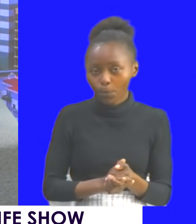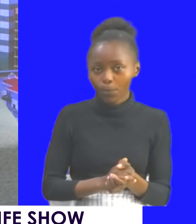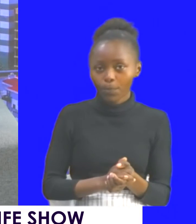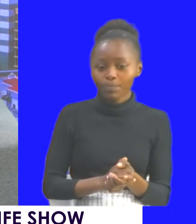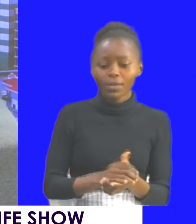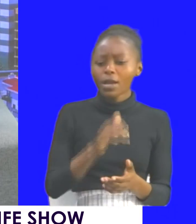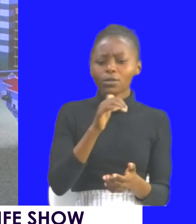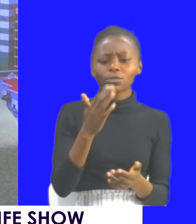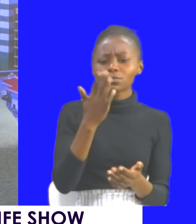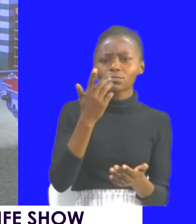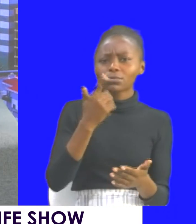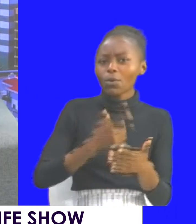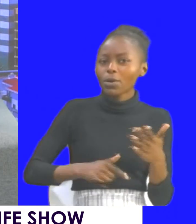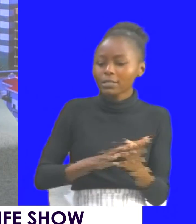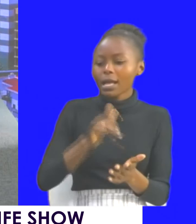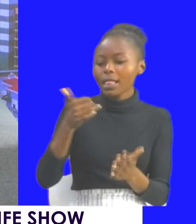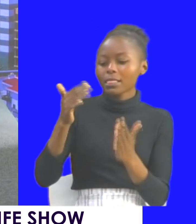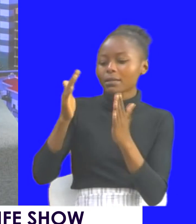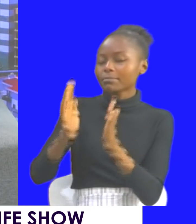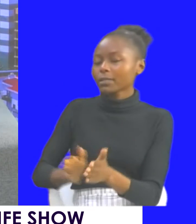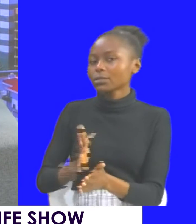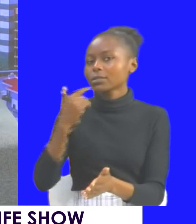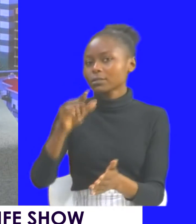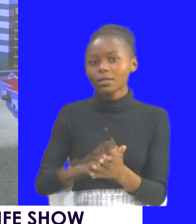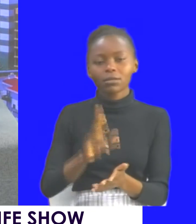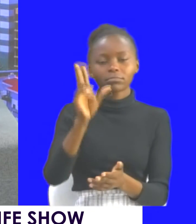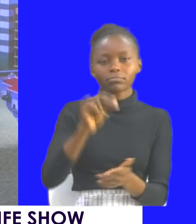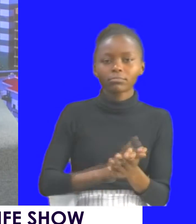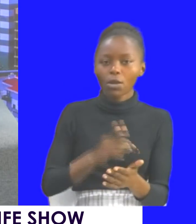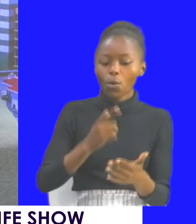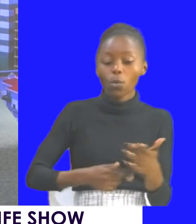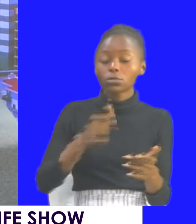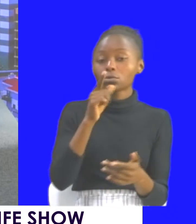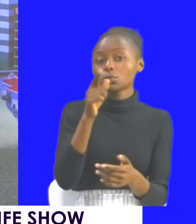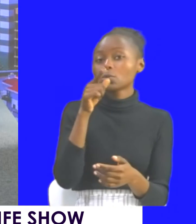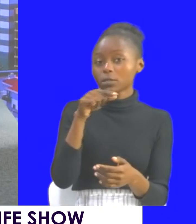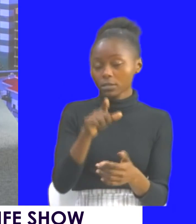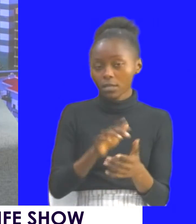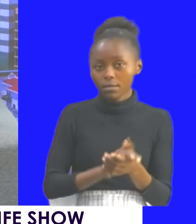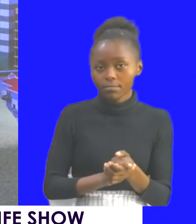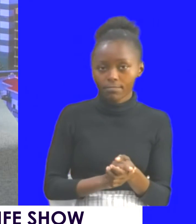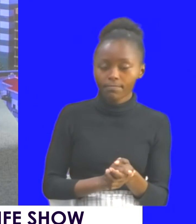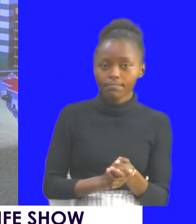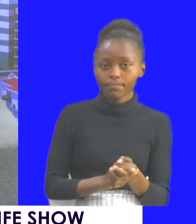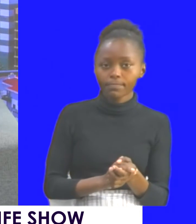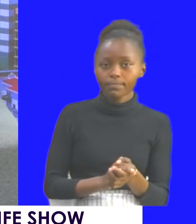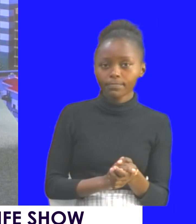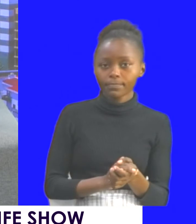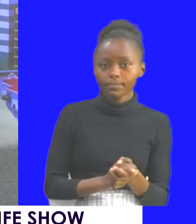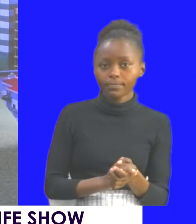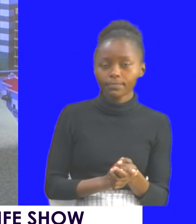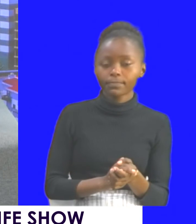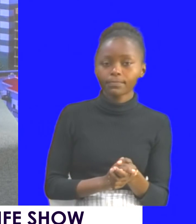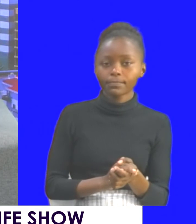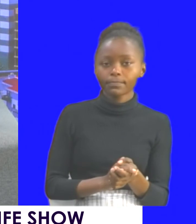they say, it is what you say. Come on. Did you hear what I said? It is not what they said. It is what